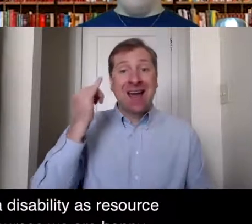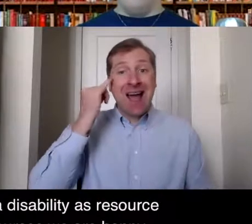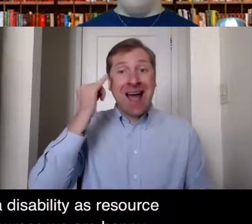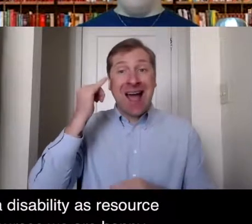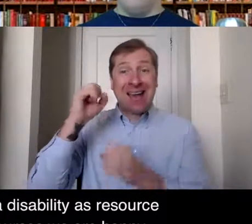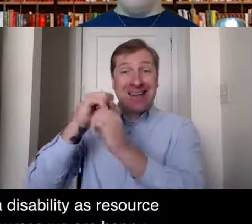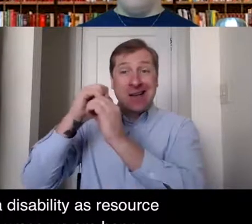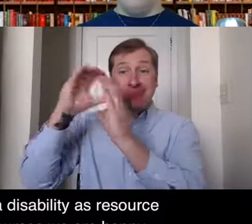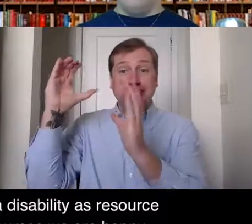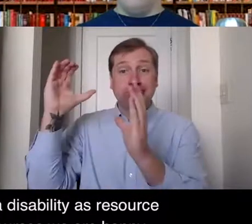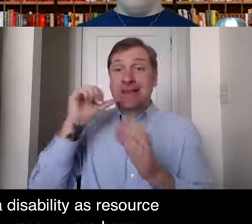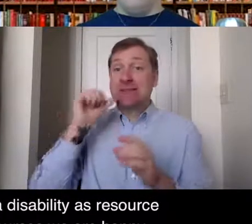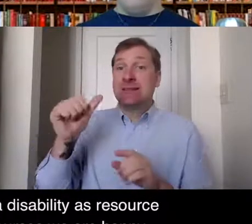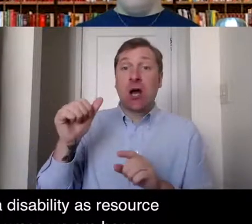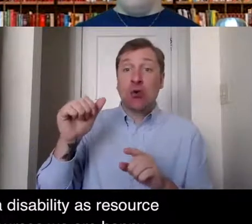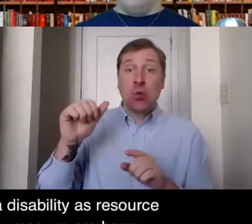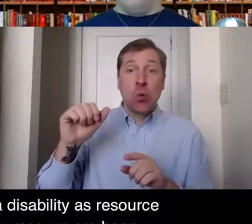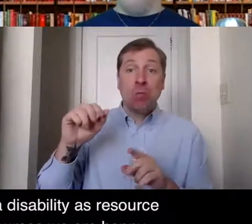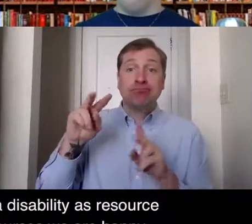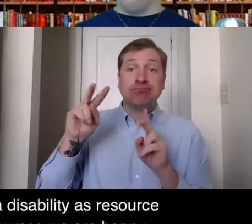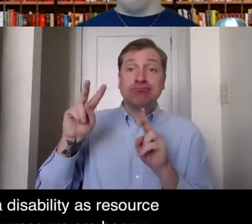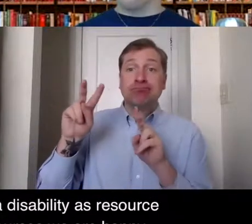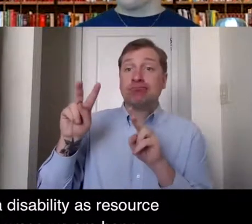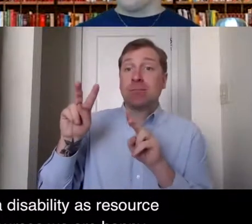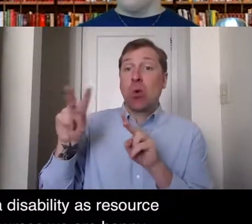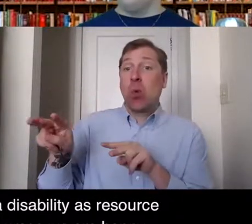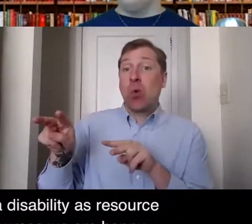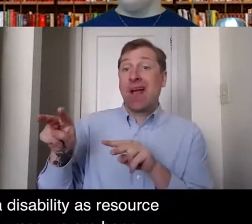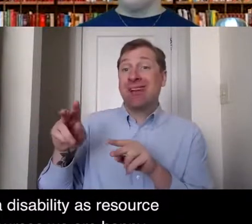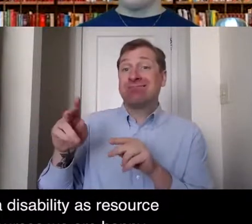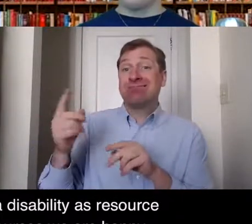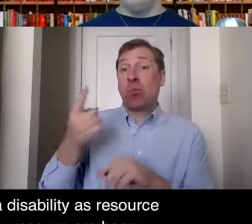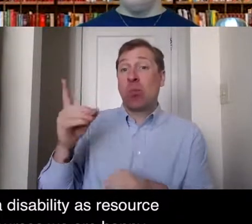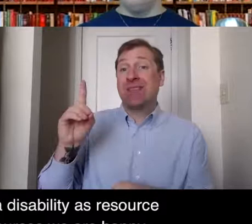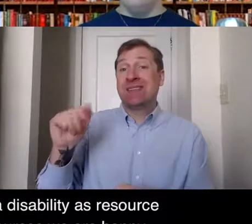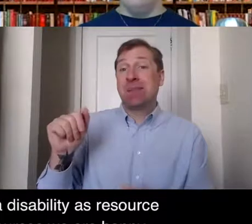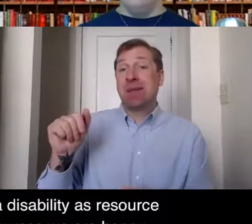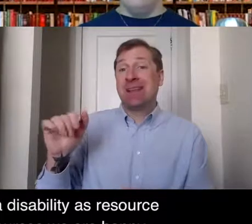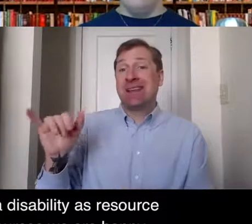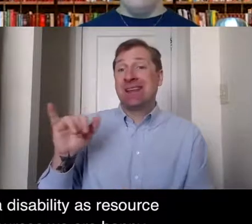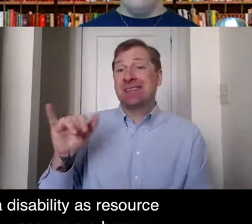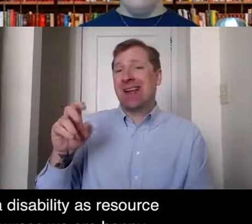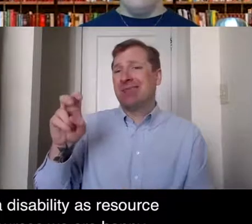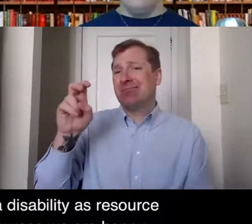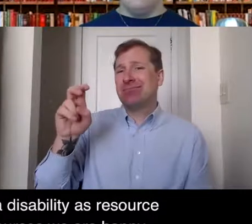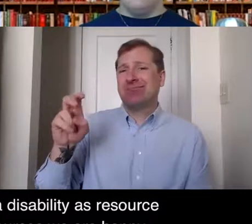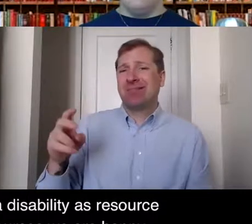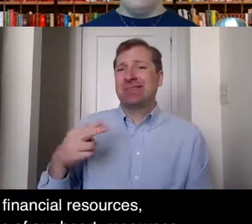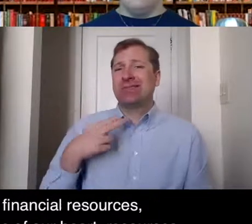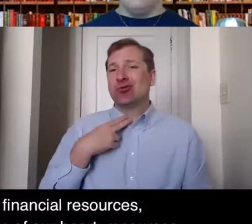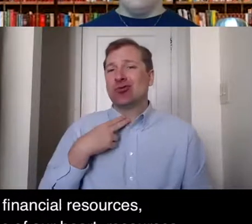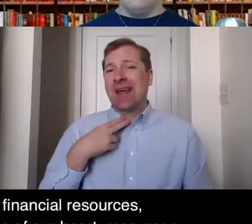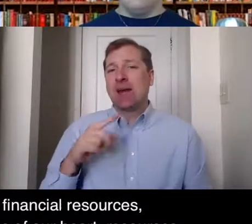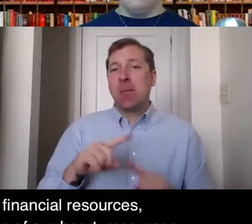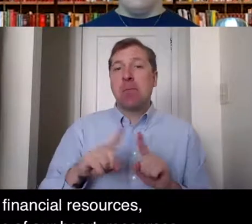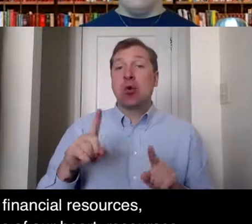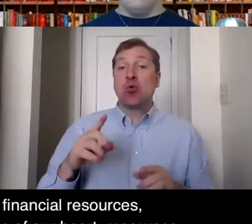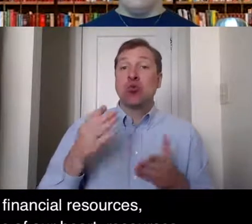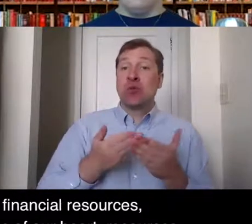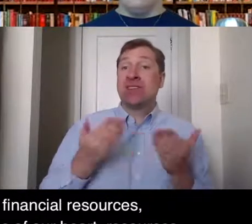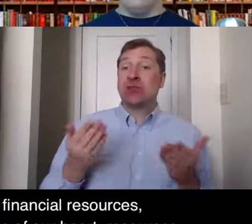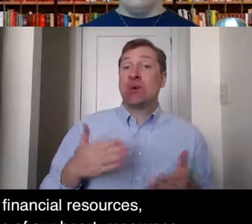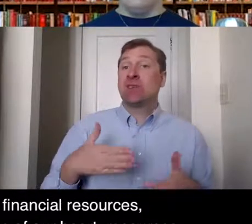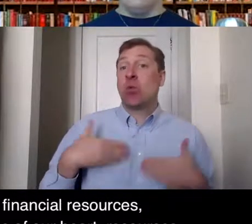look at a person with a disability as the resource drain, but rather as resources that we are happy to extend, and not